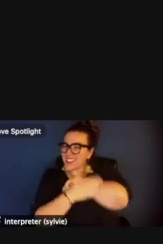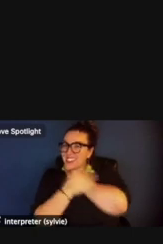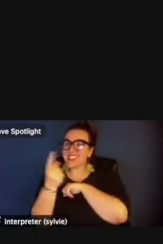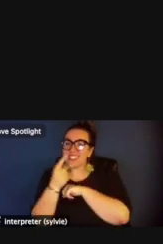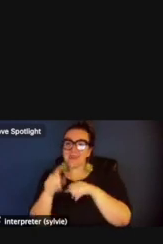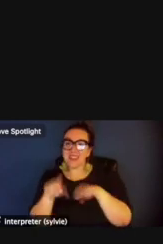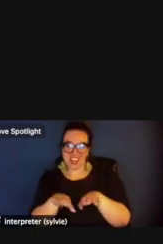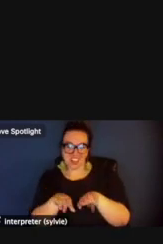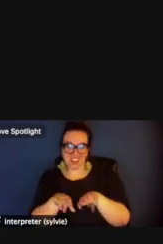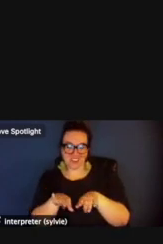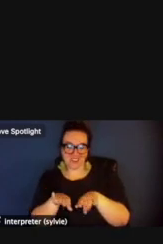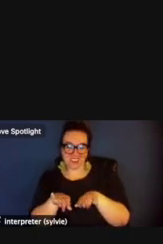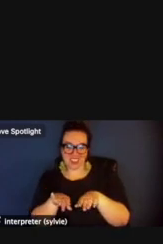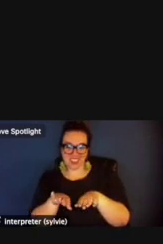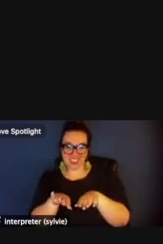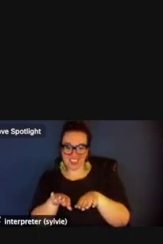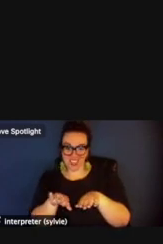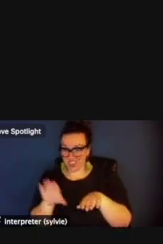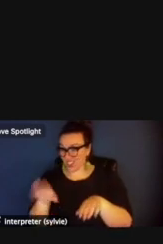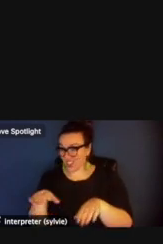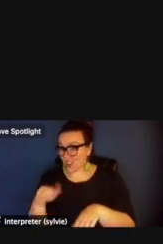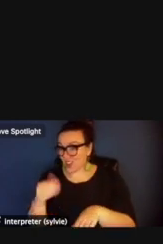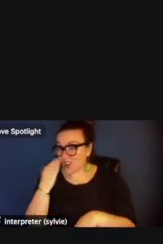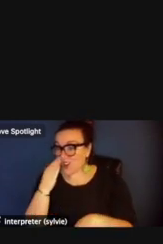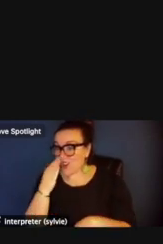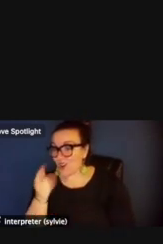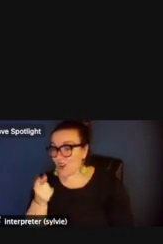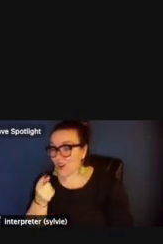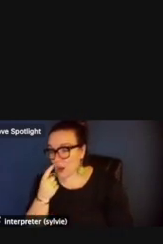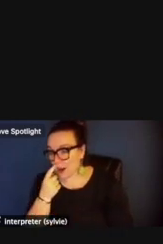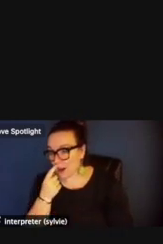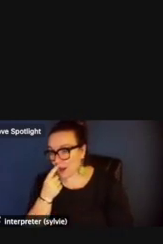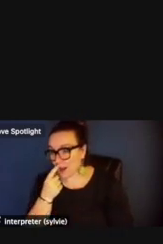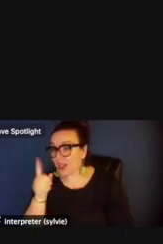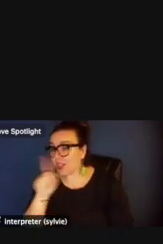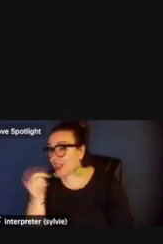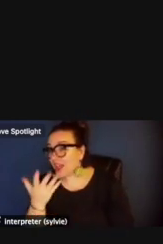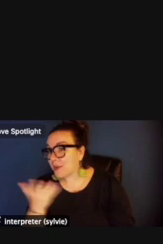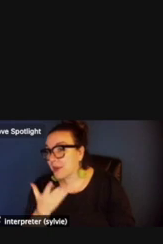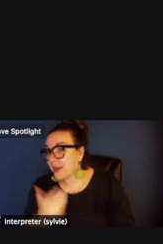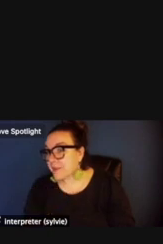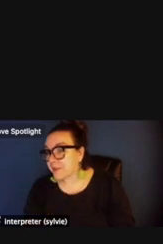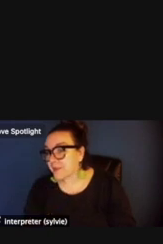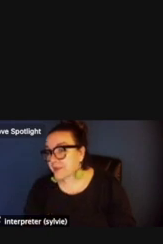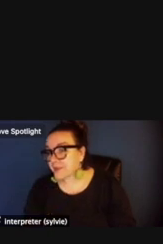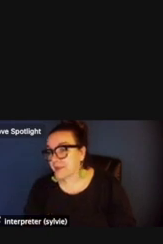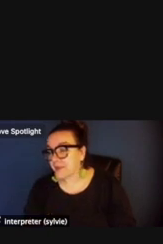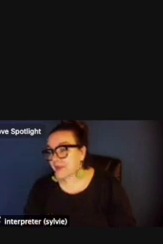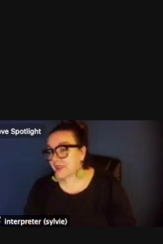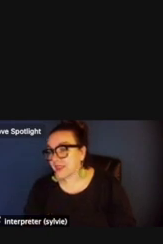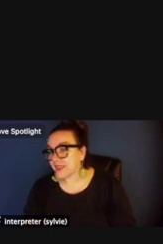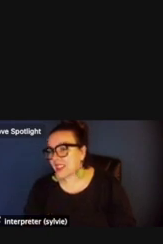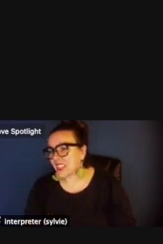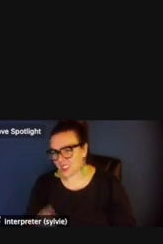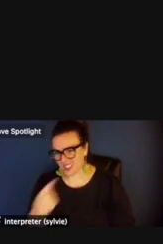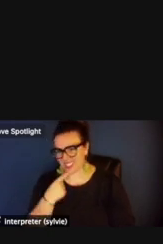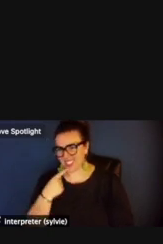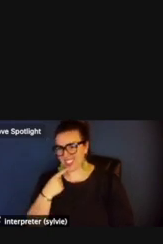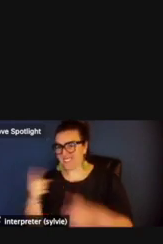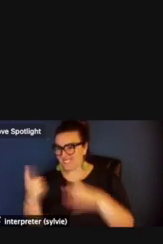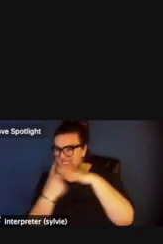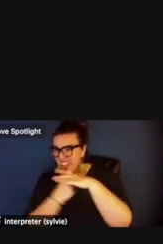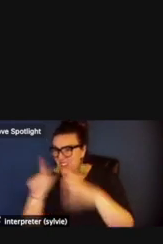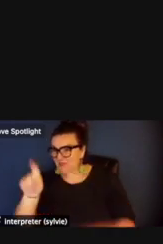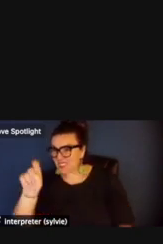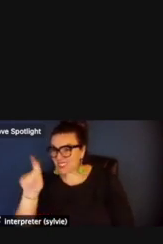feet. Does anyone know what? Looks like what? You said something you wear on your feet.